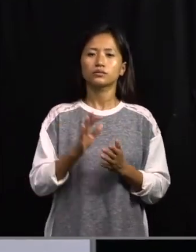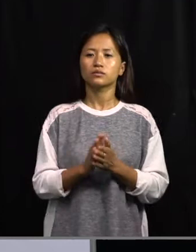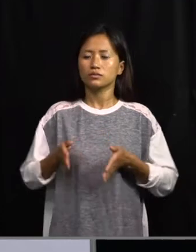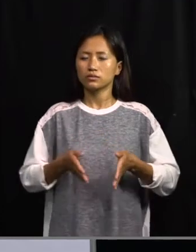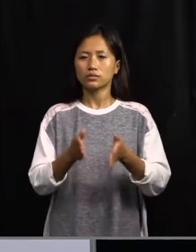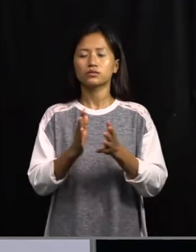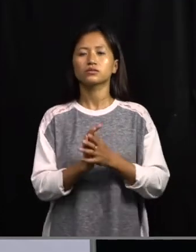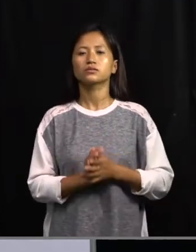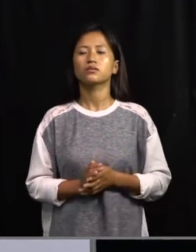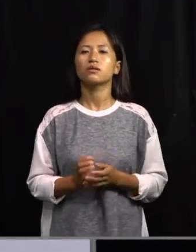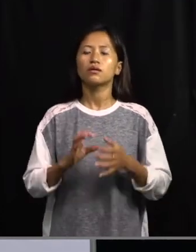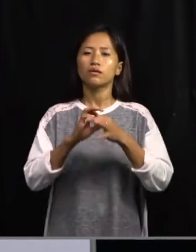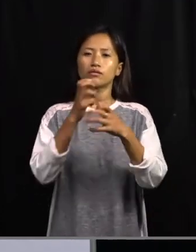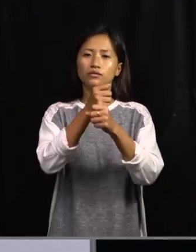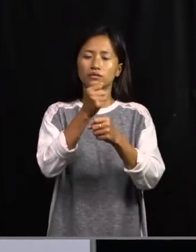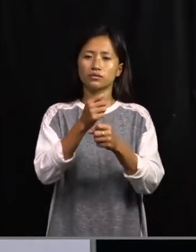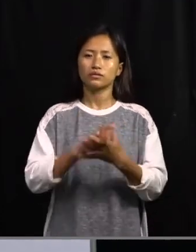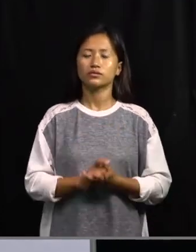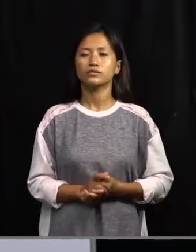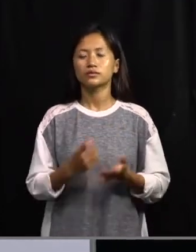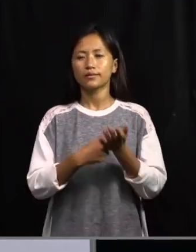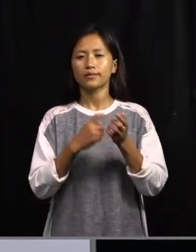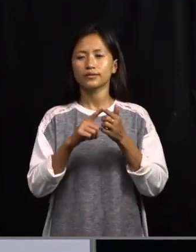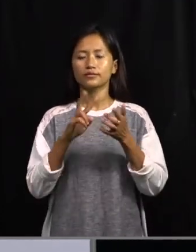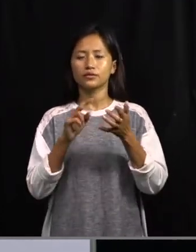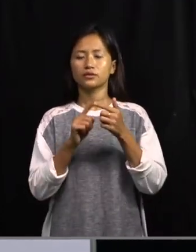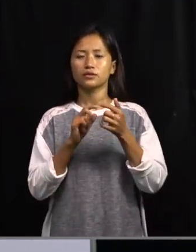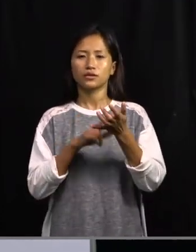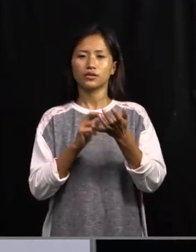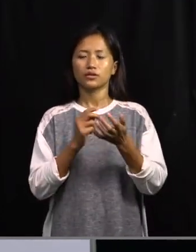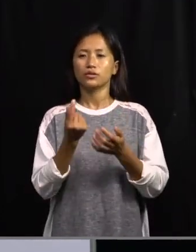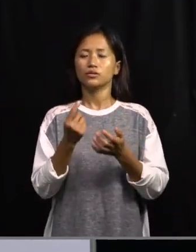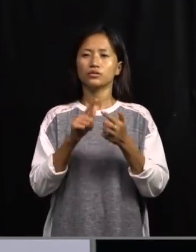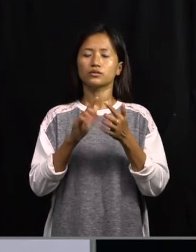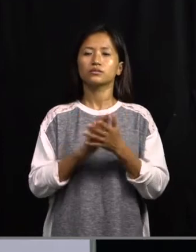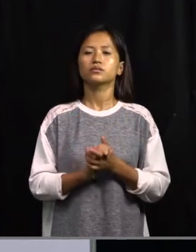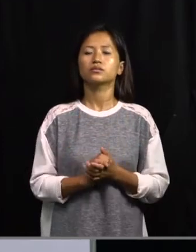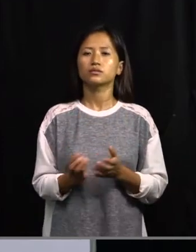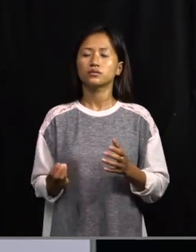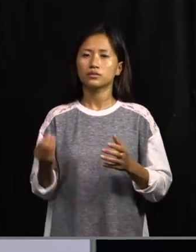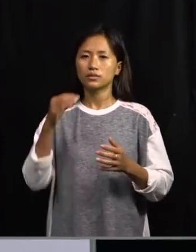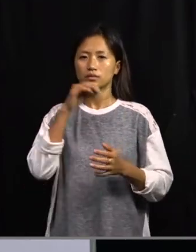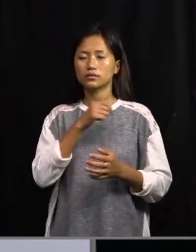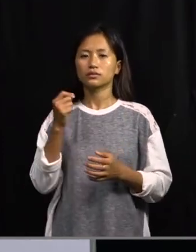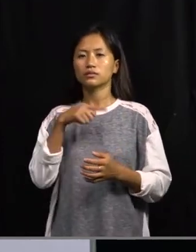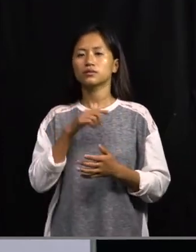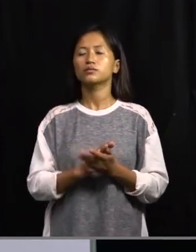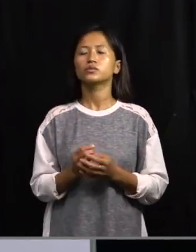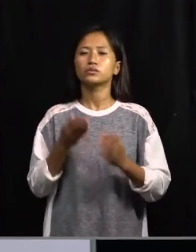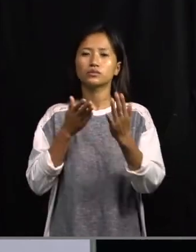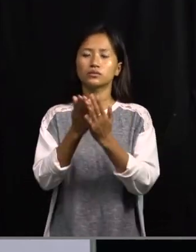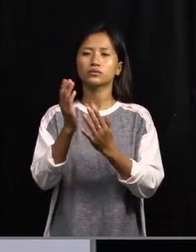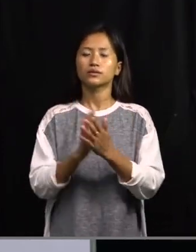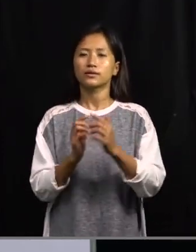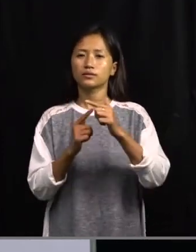sources of government's revenue. The government generates a lot of income through taxation. So when the government